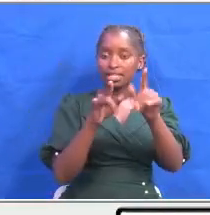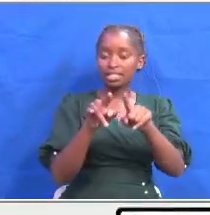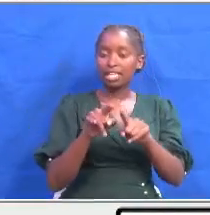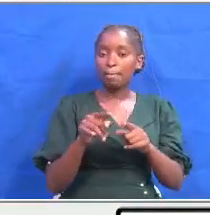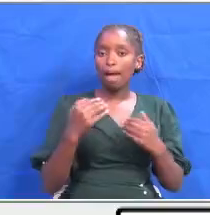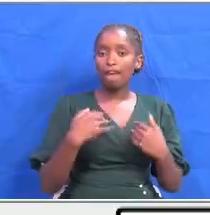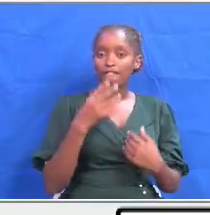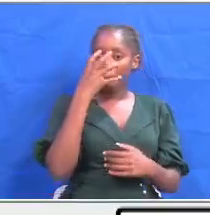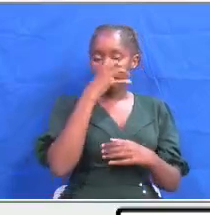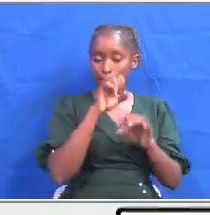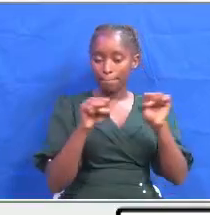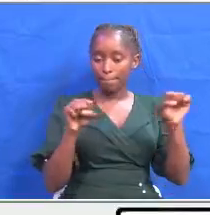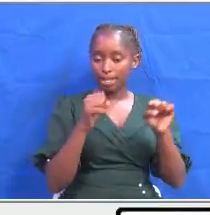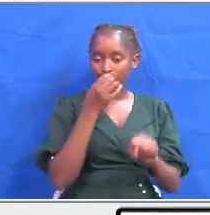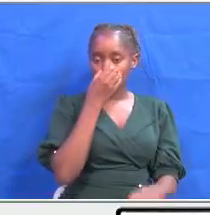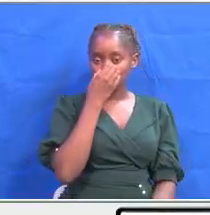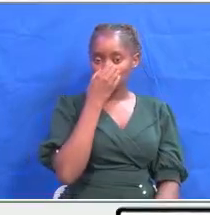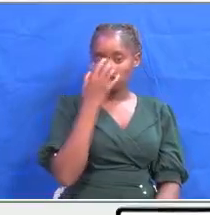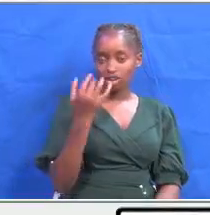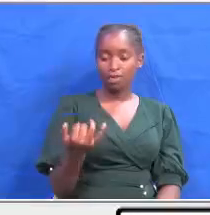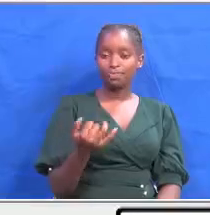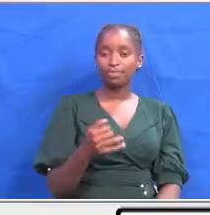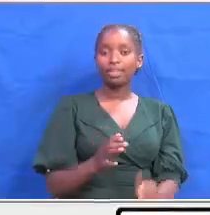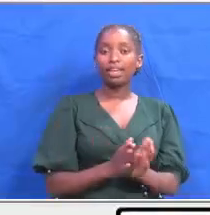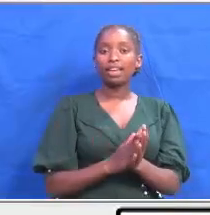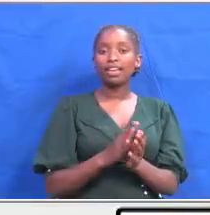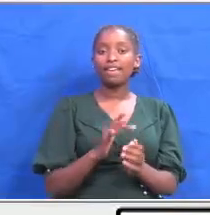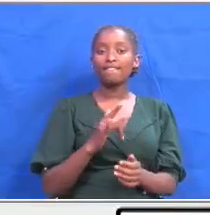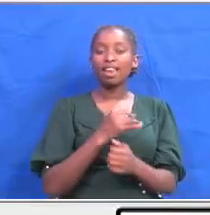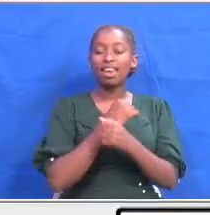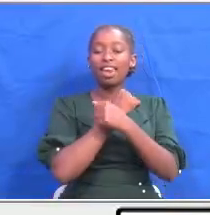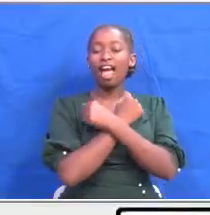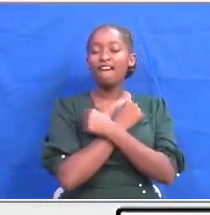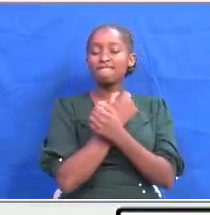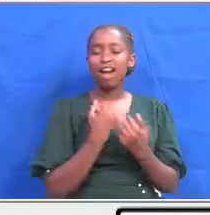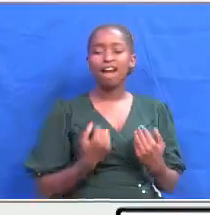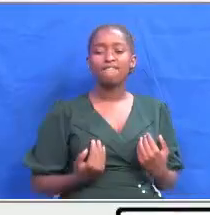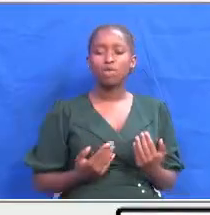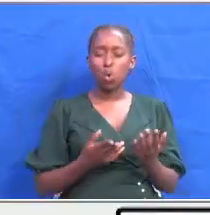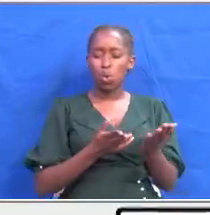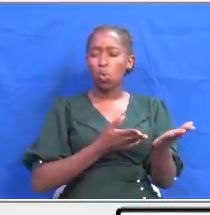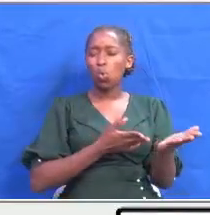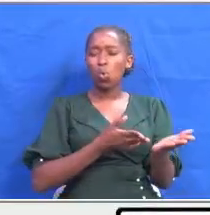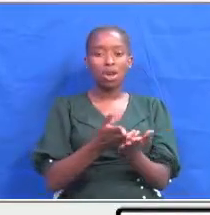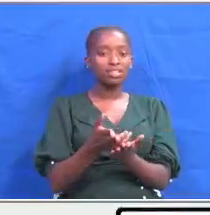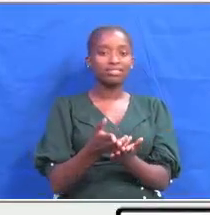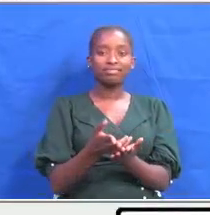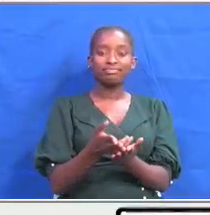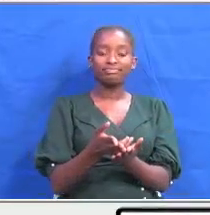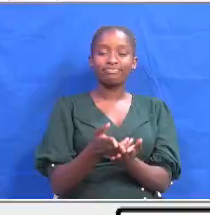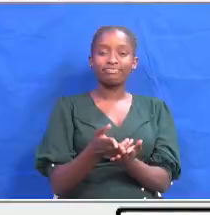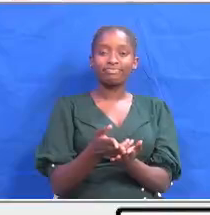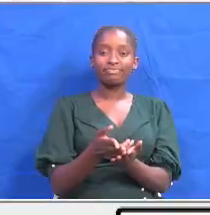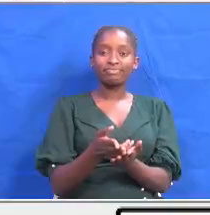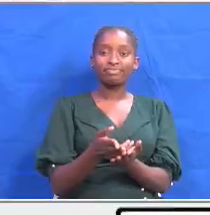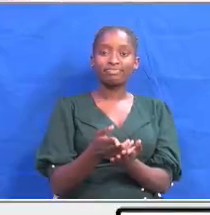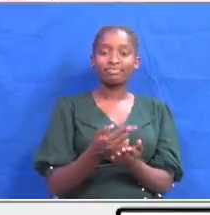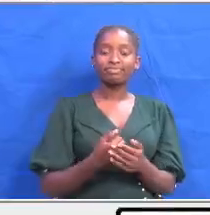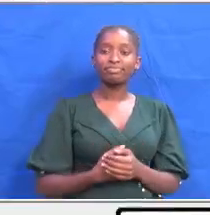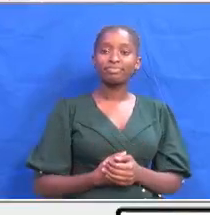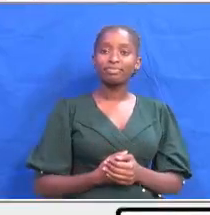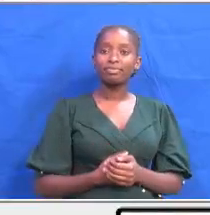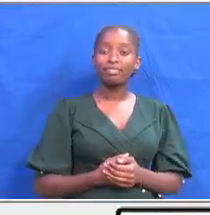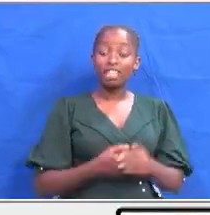will actually love to have a honest thief sitting in office. As opposed to your brother? You are